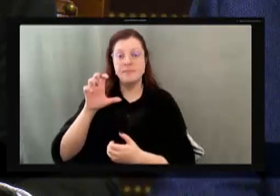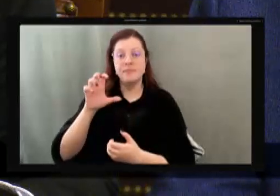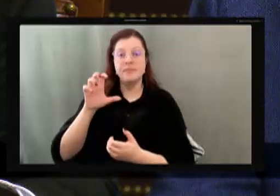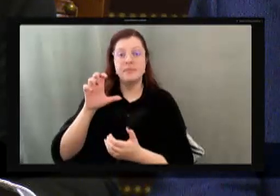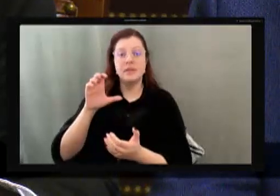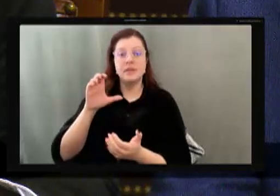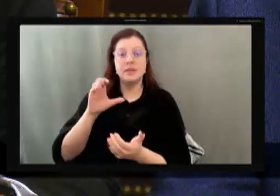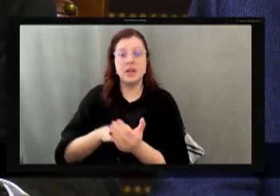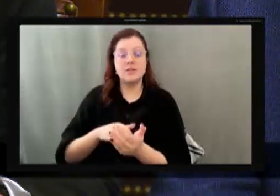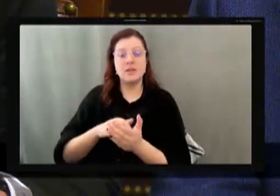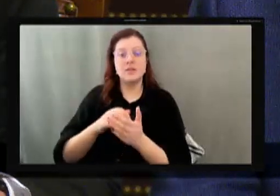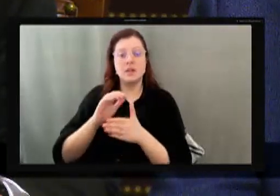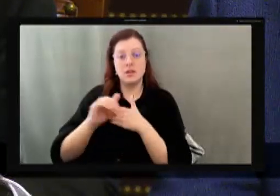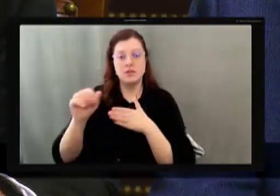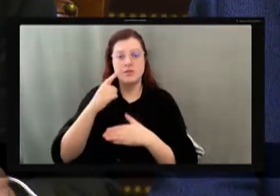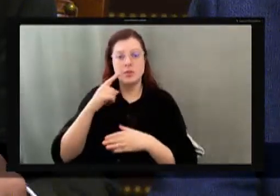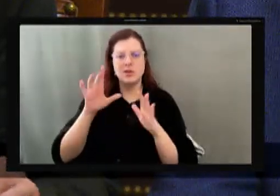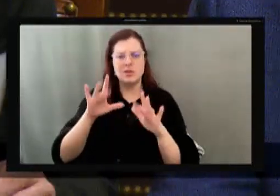computer maintenance.